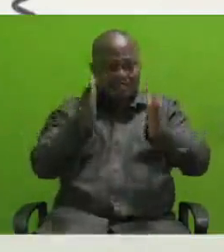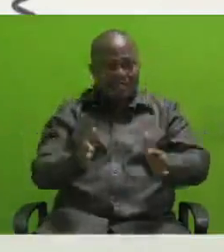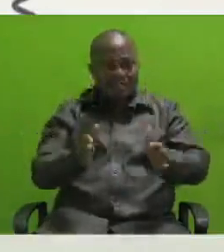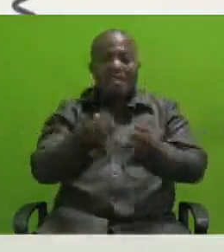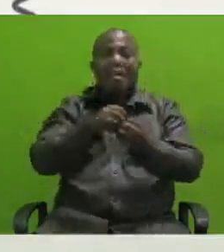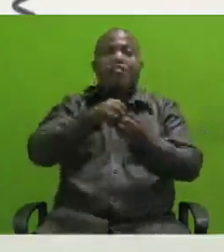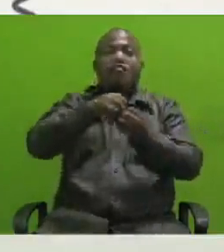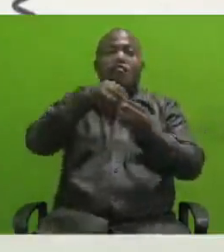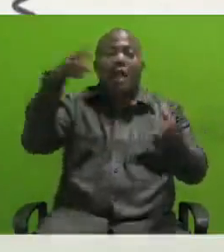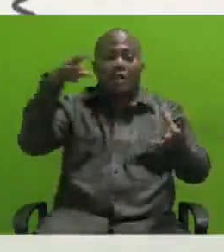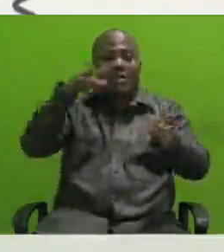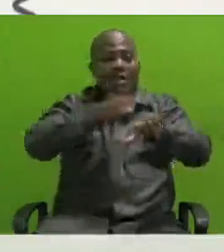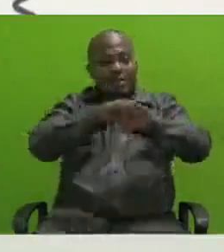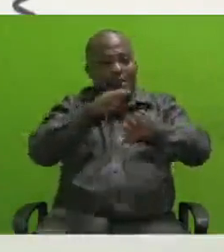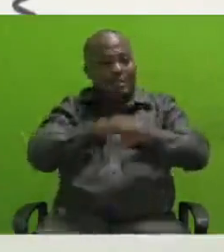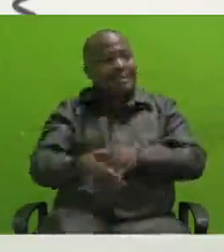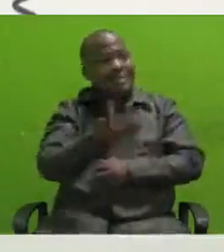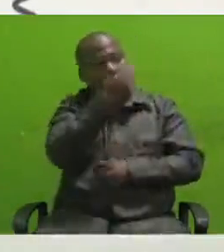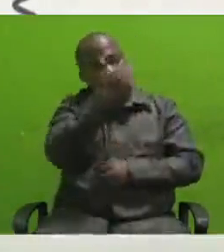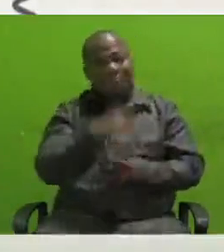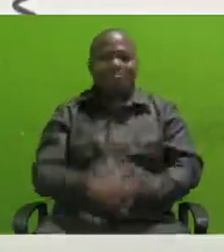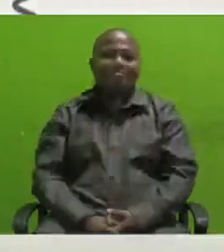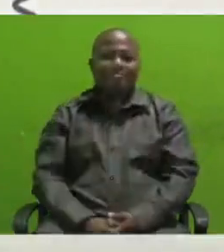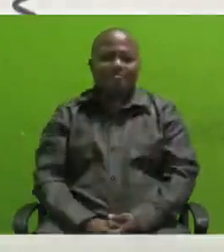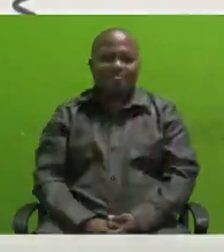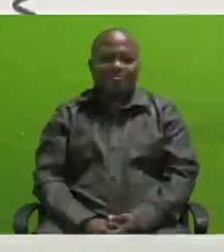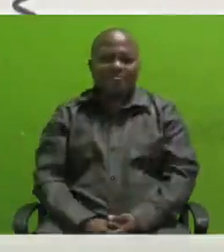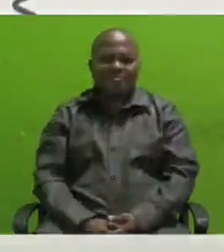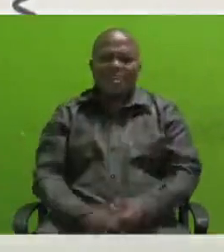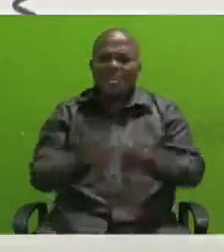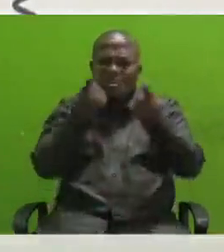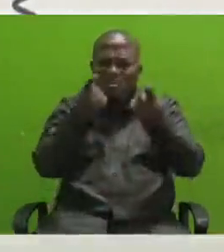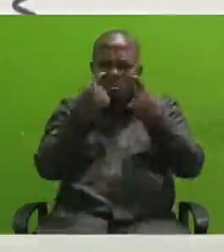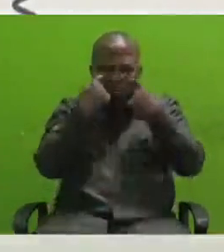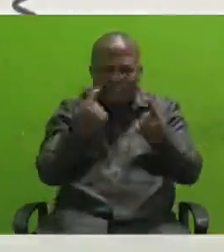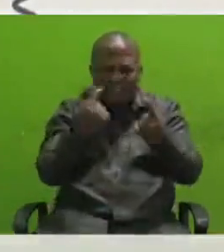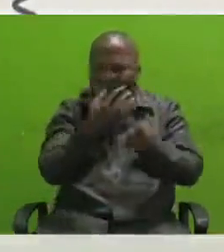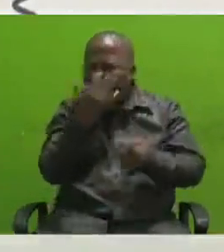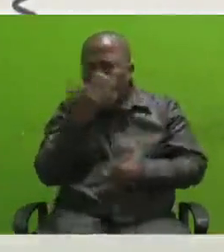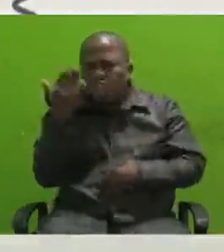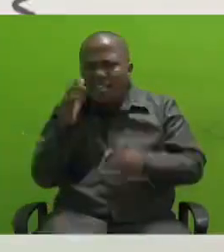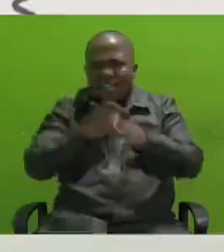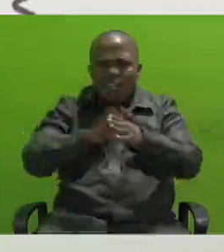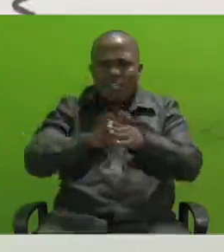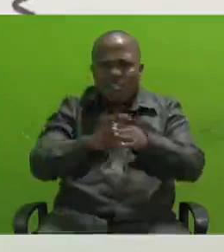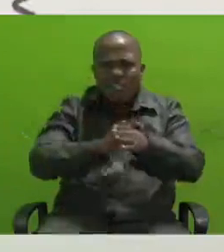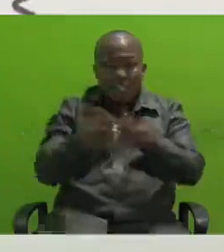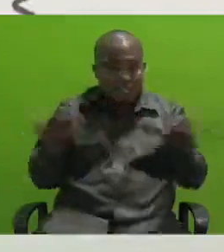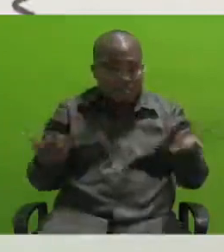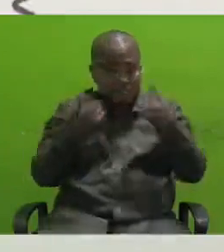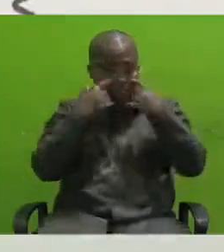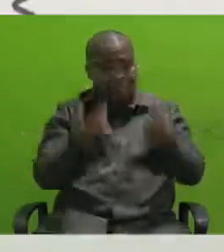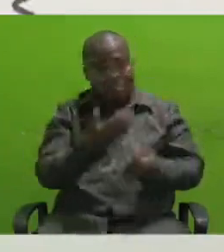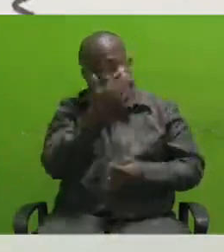the values and the expression there, do you see any kind of relationship? Can you see